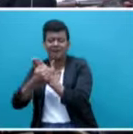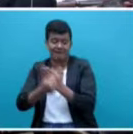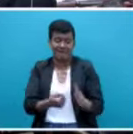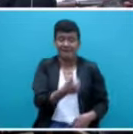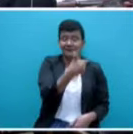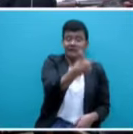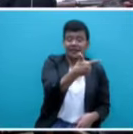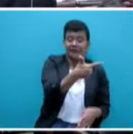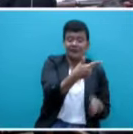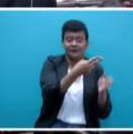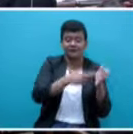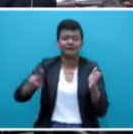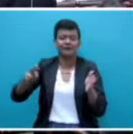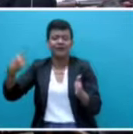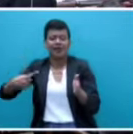December.